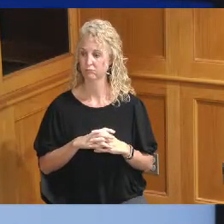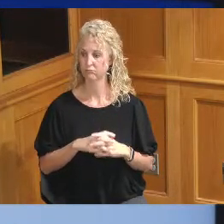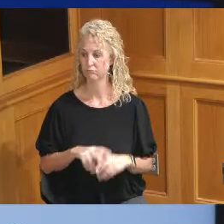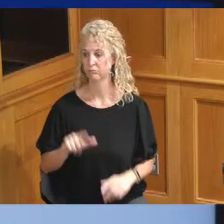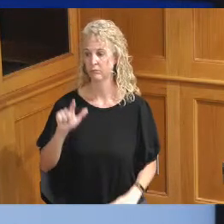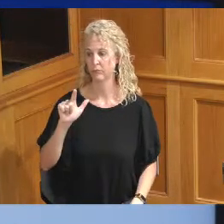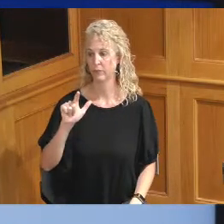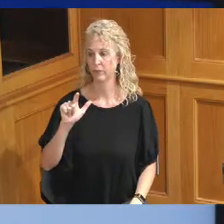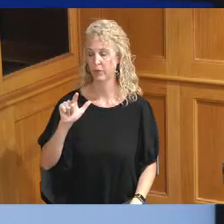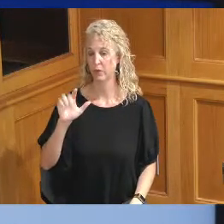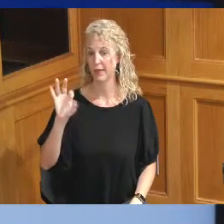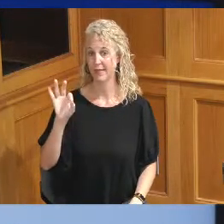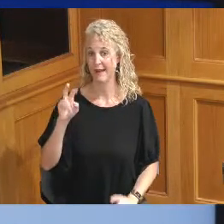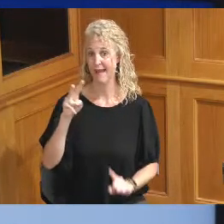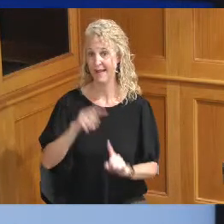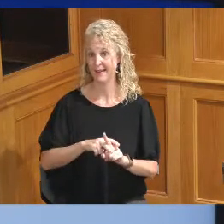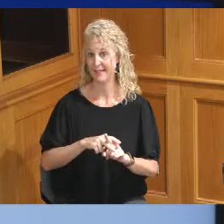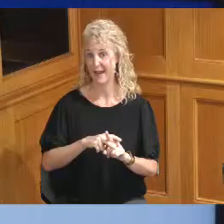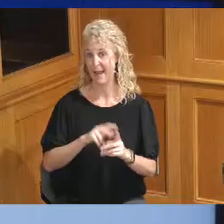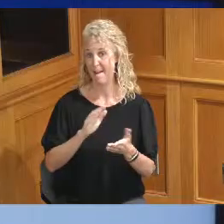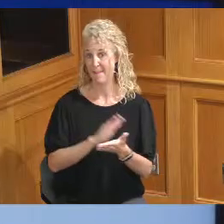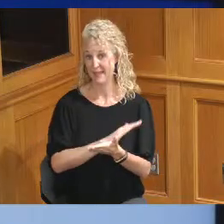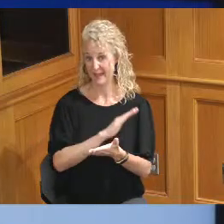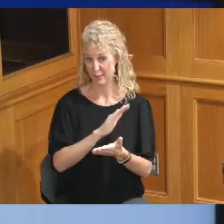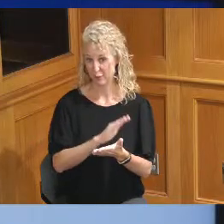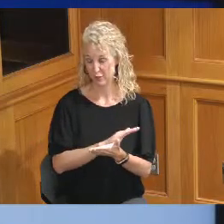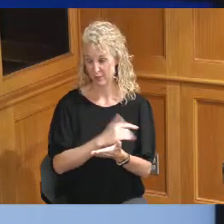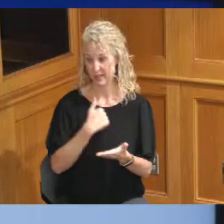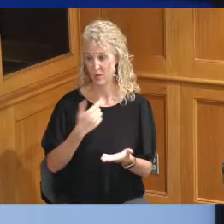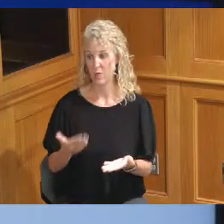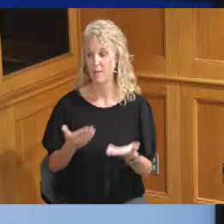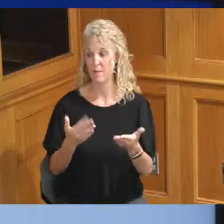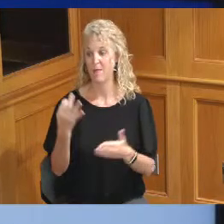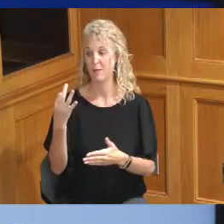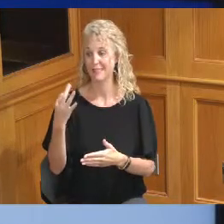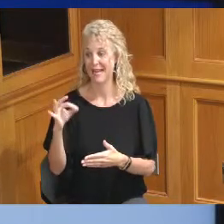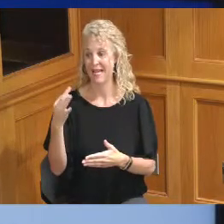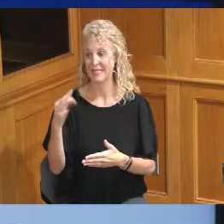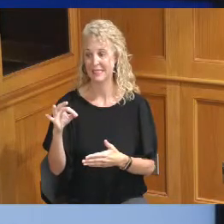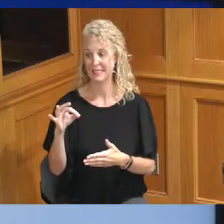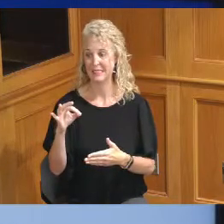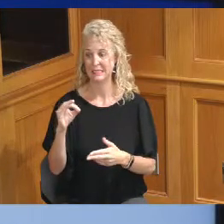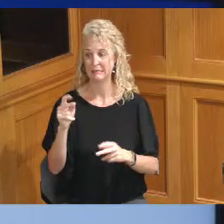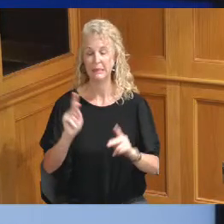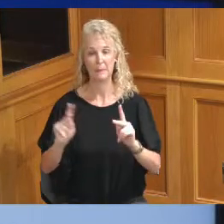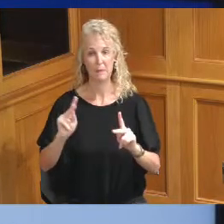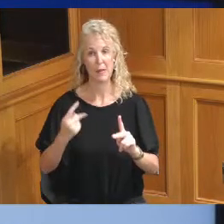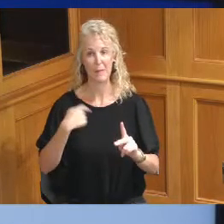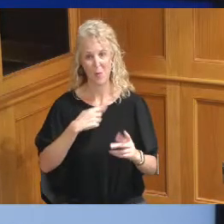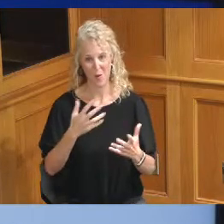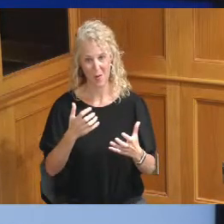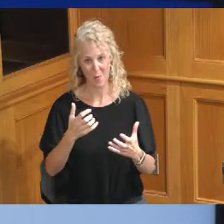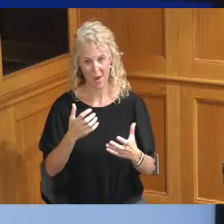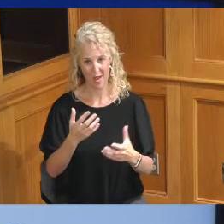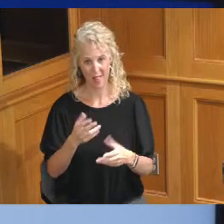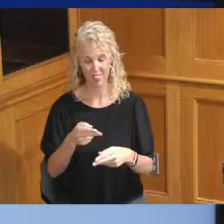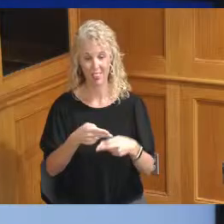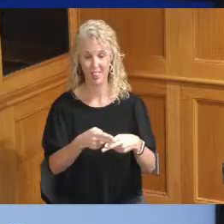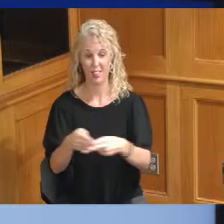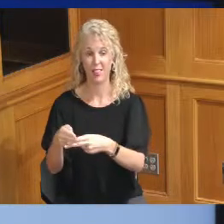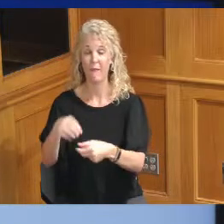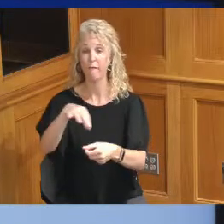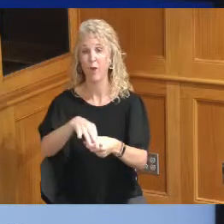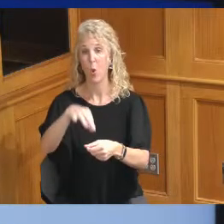29 applications to join the Hamilton County Committee, and we are proposing this list of 19 applicants to be appointed as the voting members of